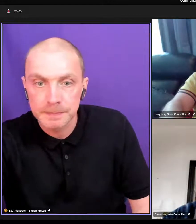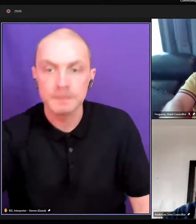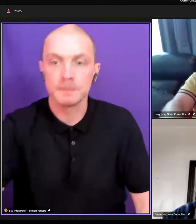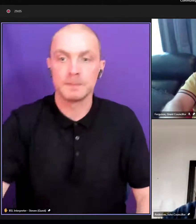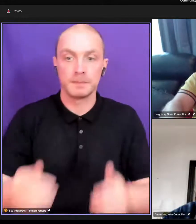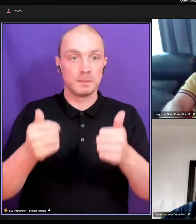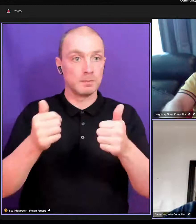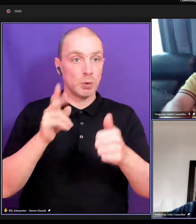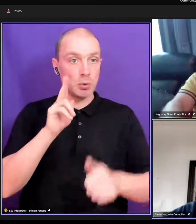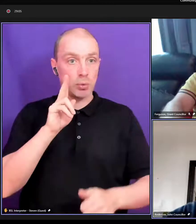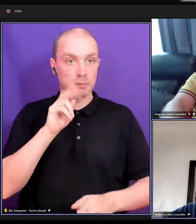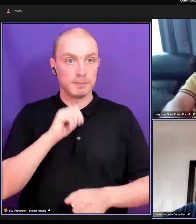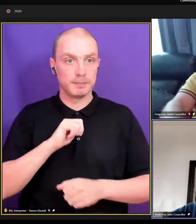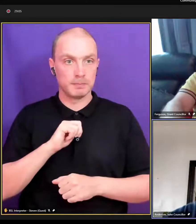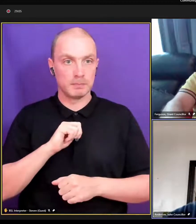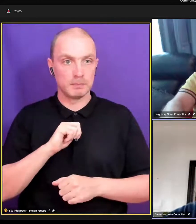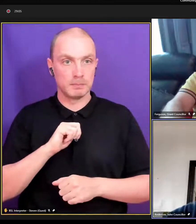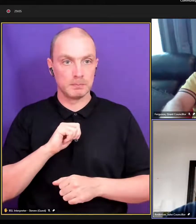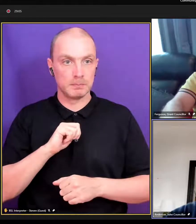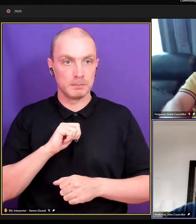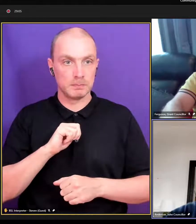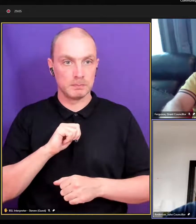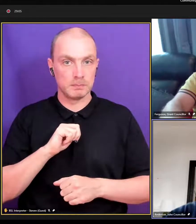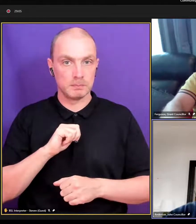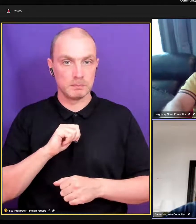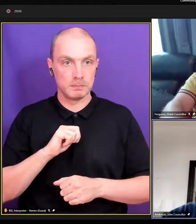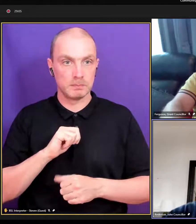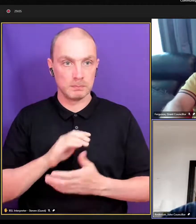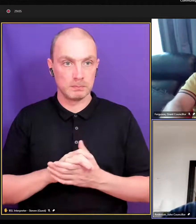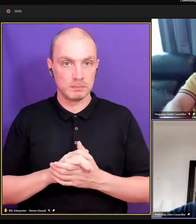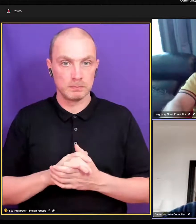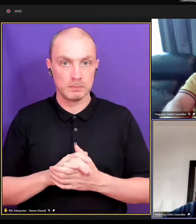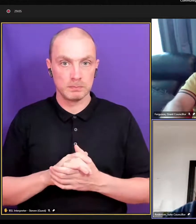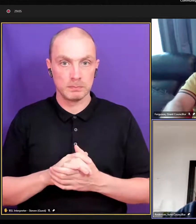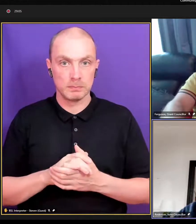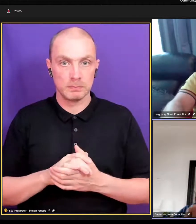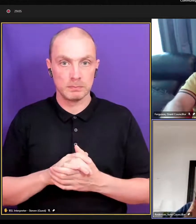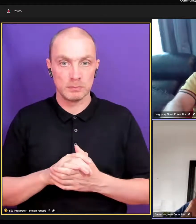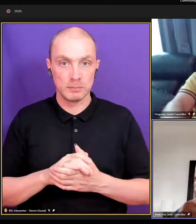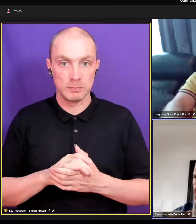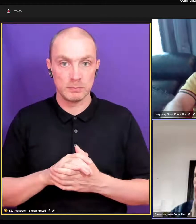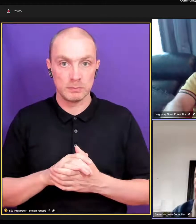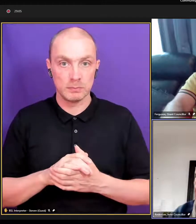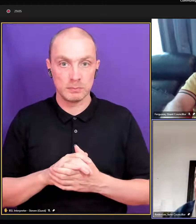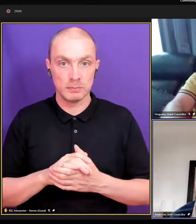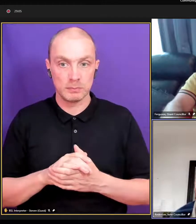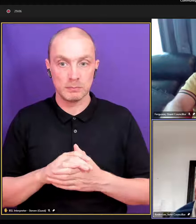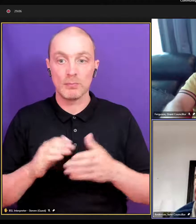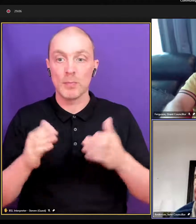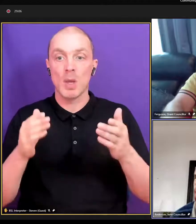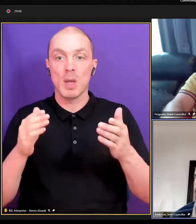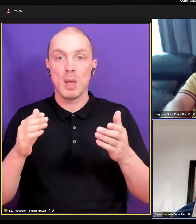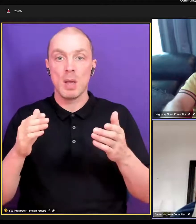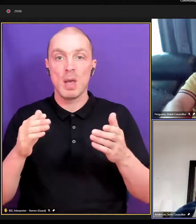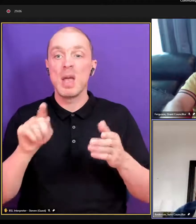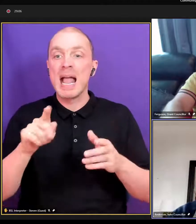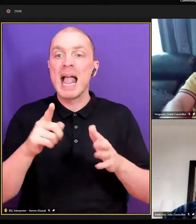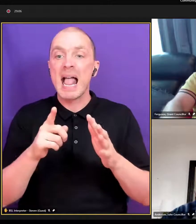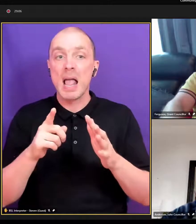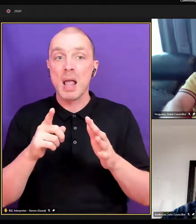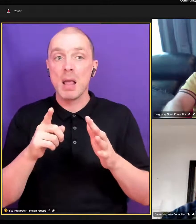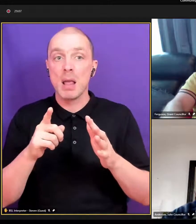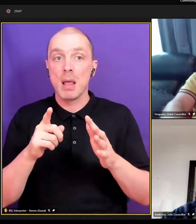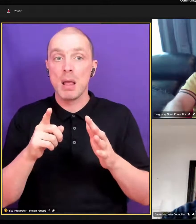speaking, please? Okay, sorry about Elizabeth Ann. Okay, thank you, Chair. So I'll now take the statement of the Community and Enterprise